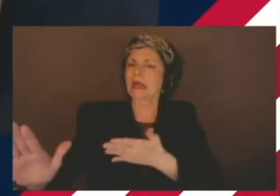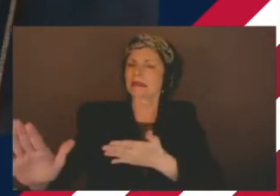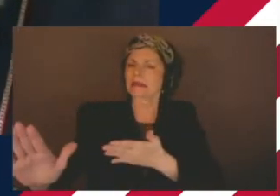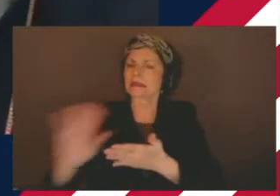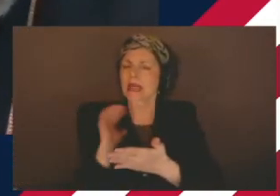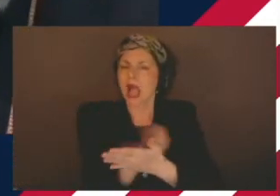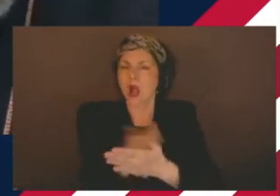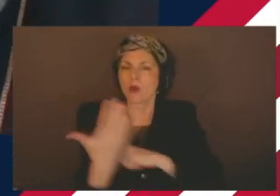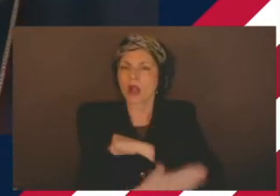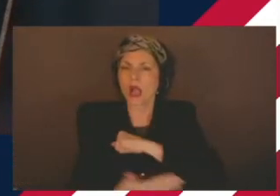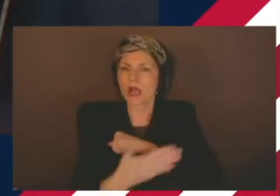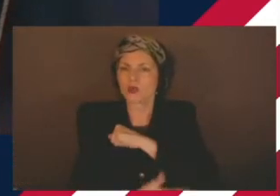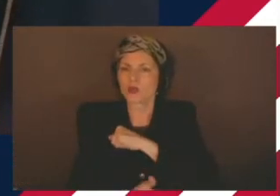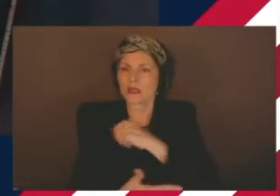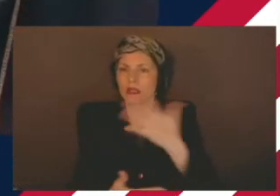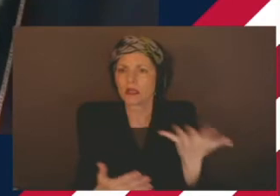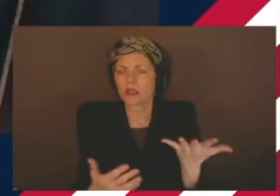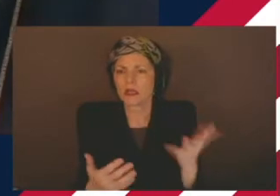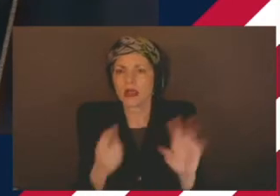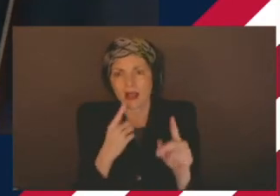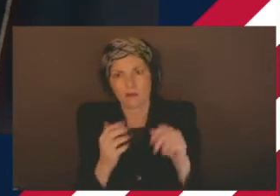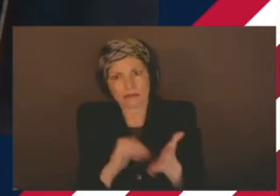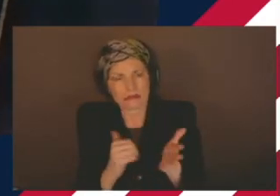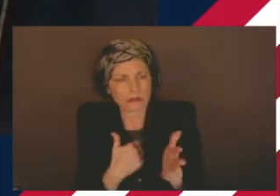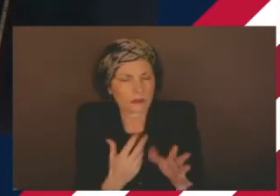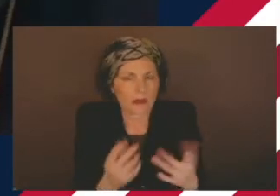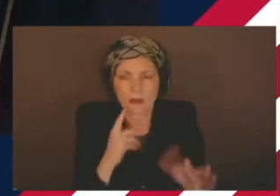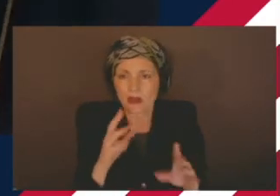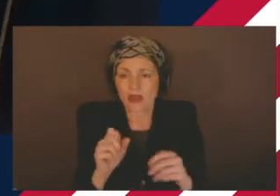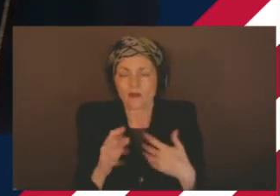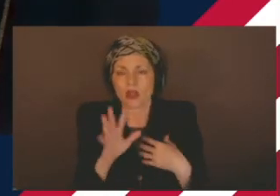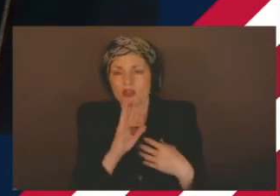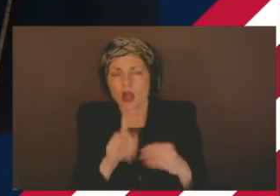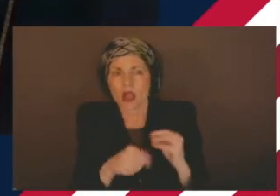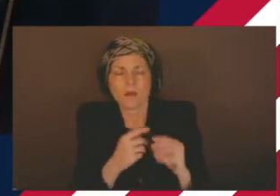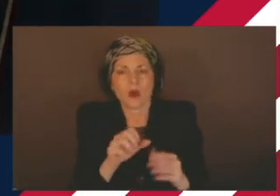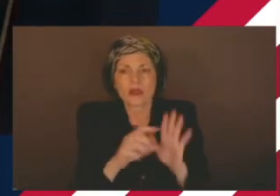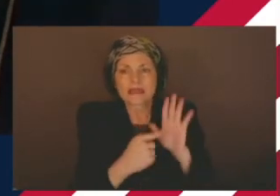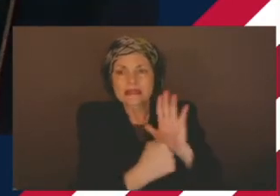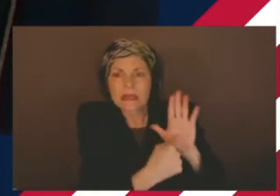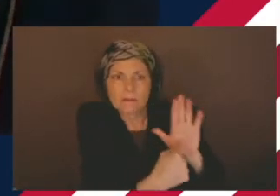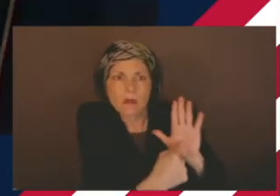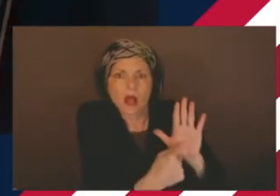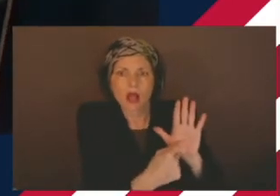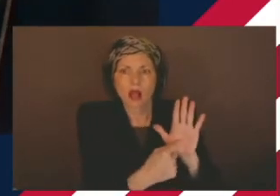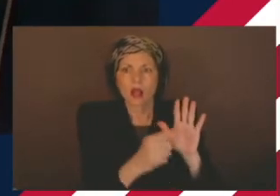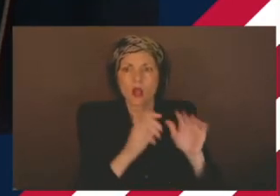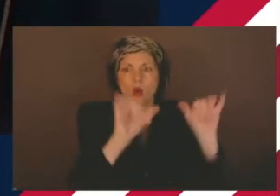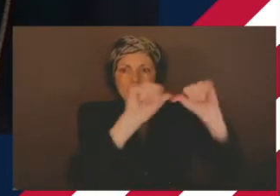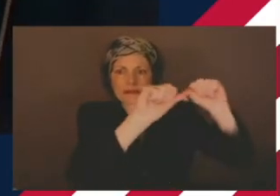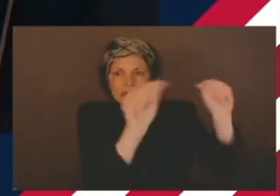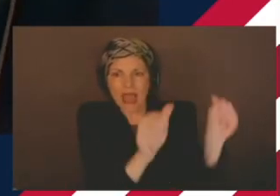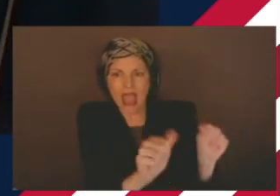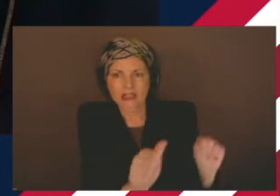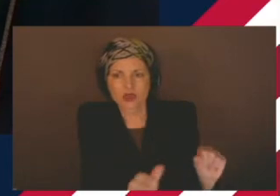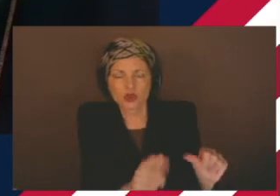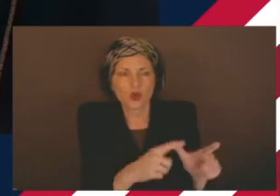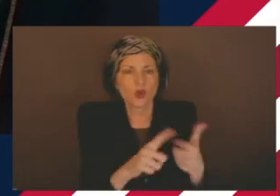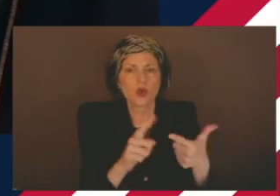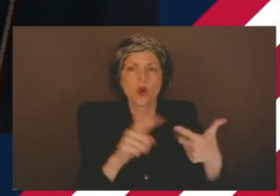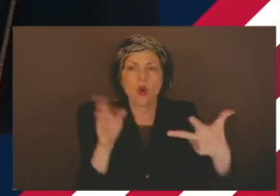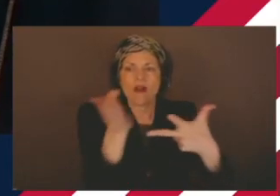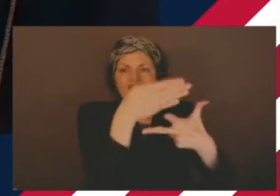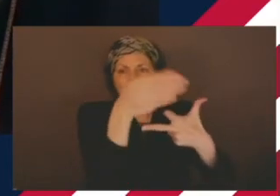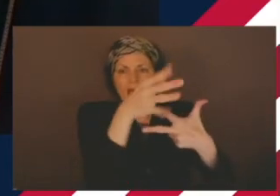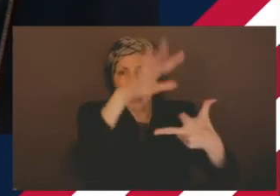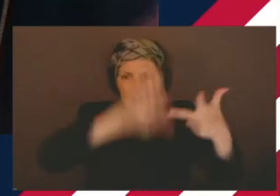Lee, lastly, if we just get caught up in symbolism and statues and flags being removed, and even if we pass one